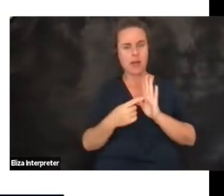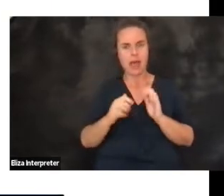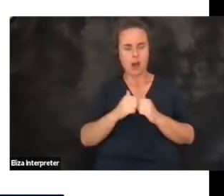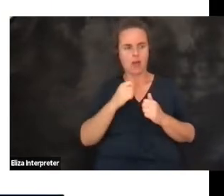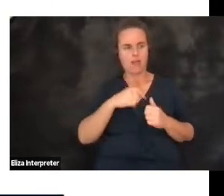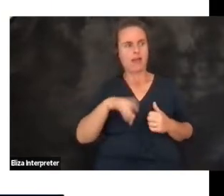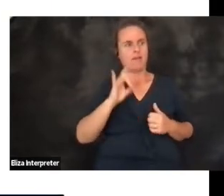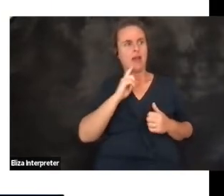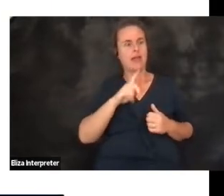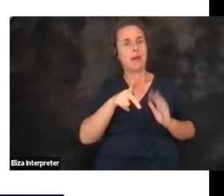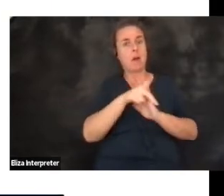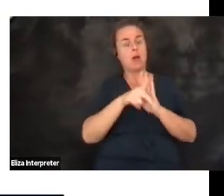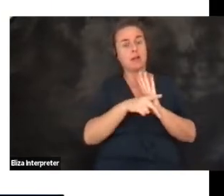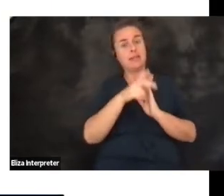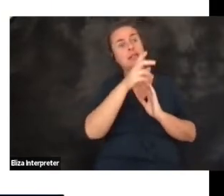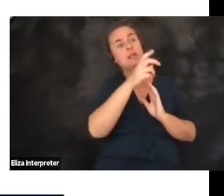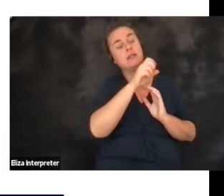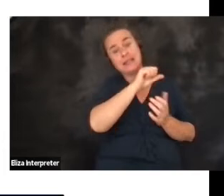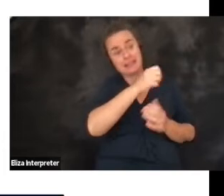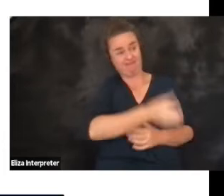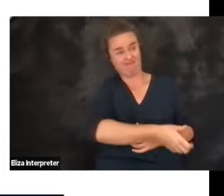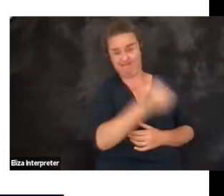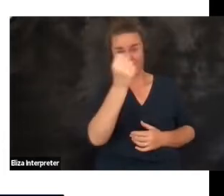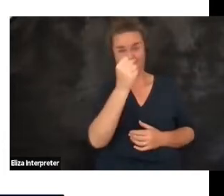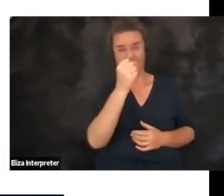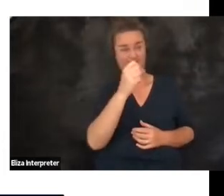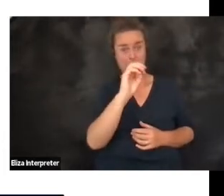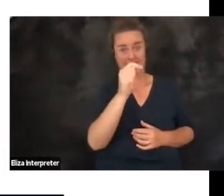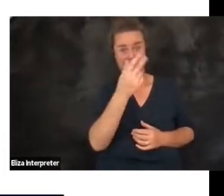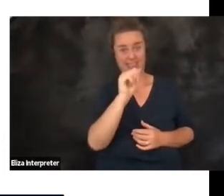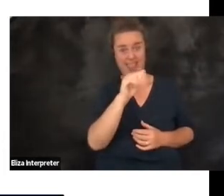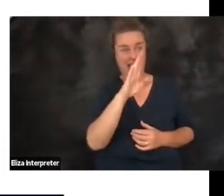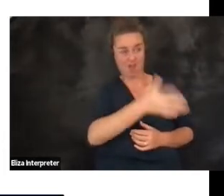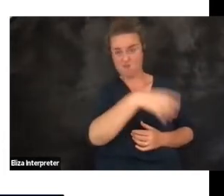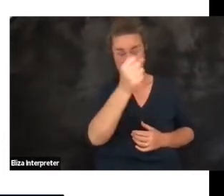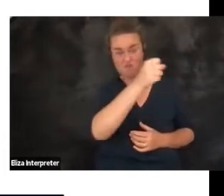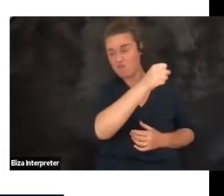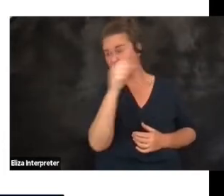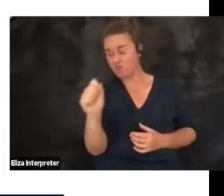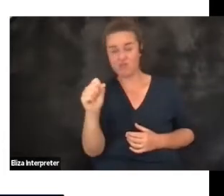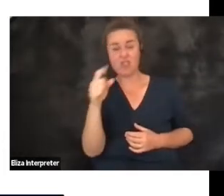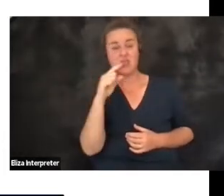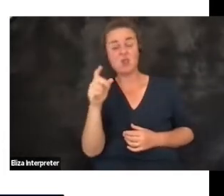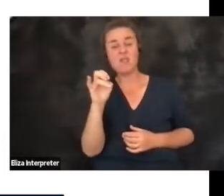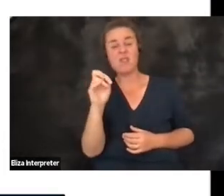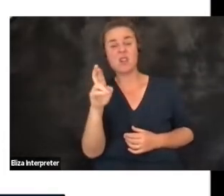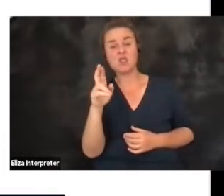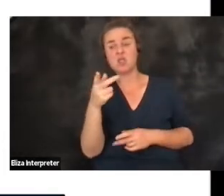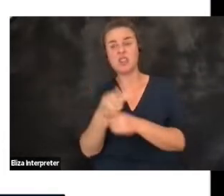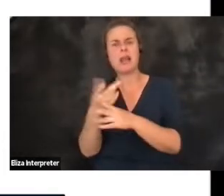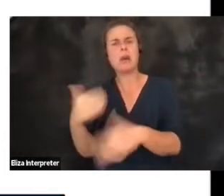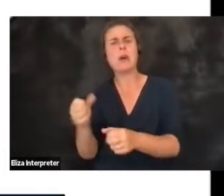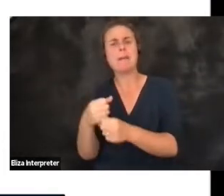send more kids into foster care was creating a crisis in the child welfare system? They needed to